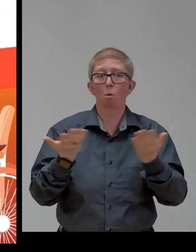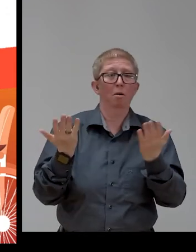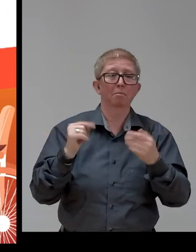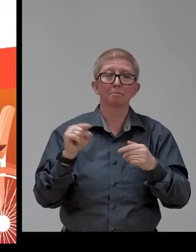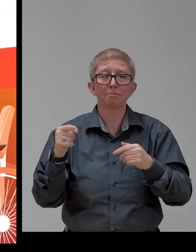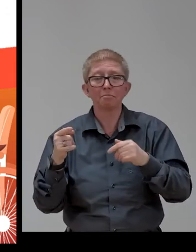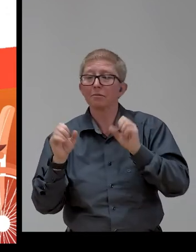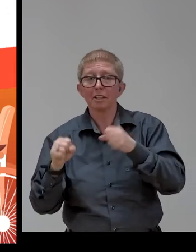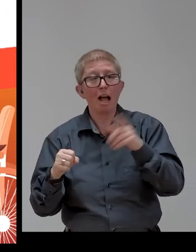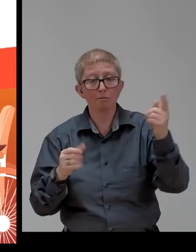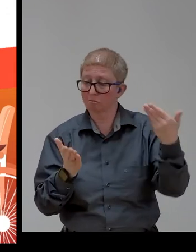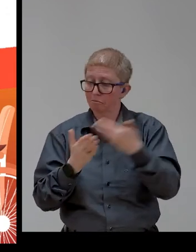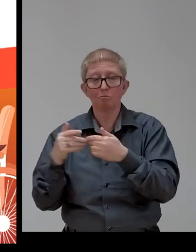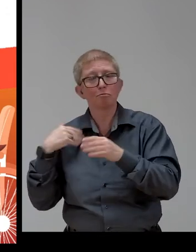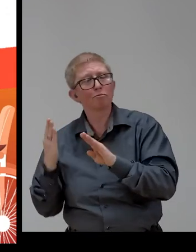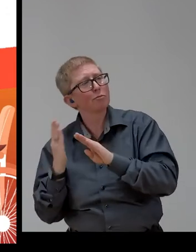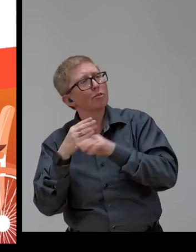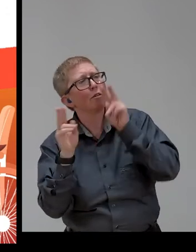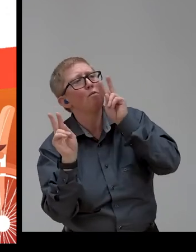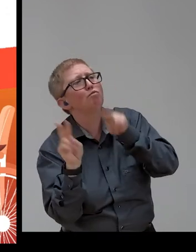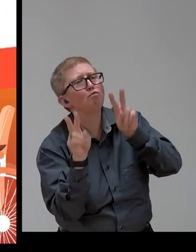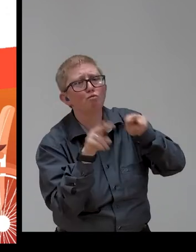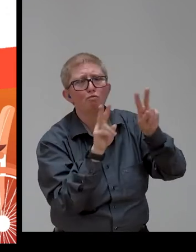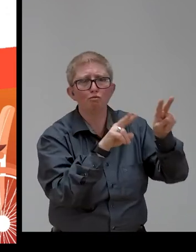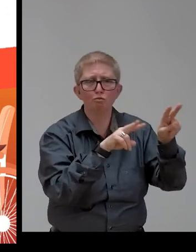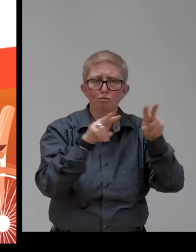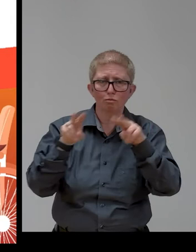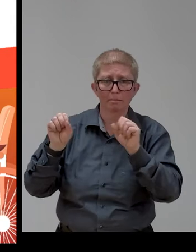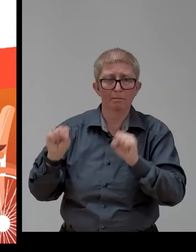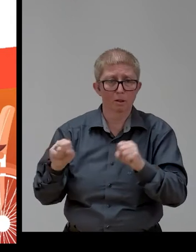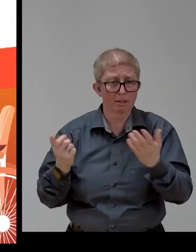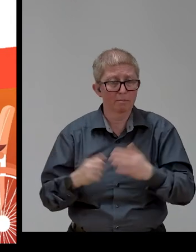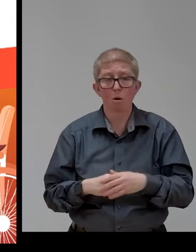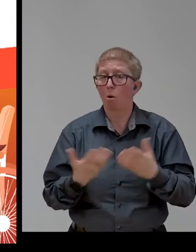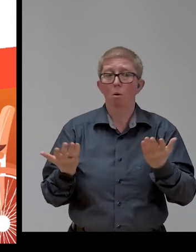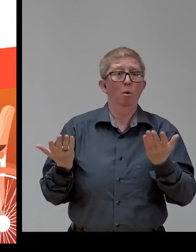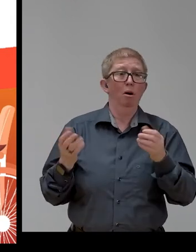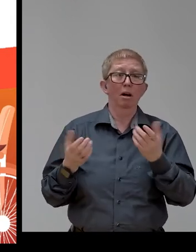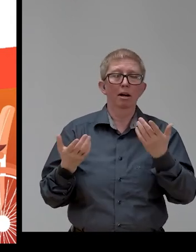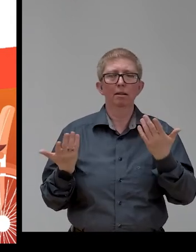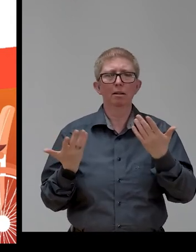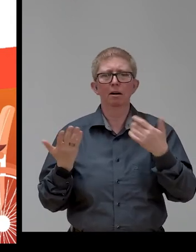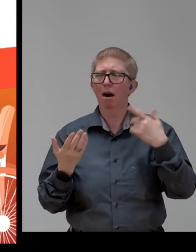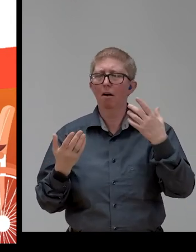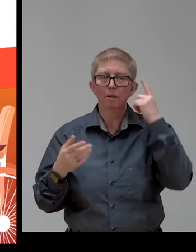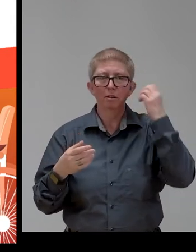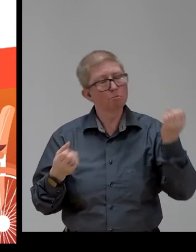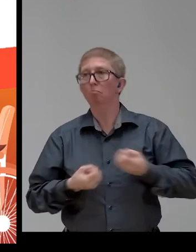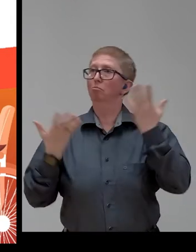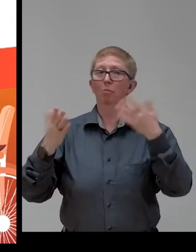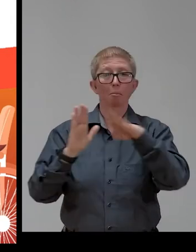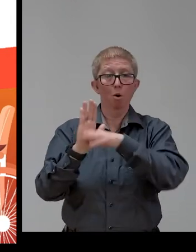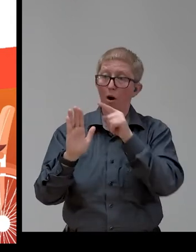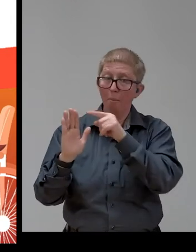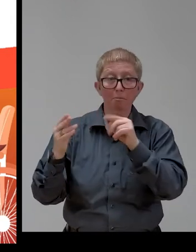can co-design or create ad hoc programs for them to cover the specific needs, and they